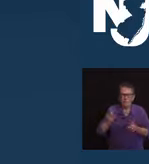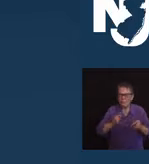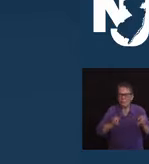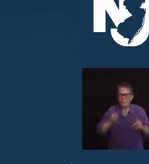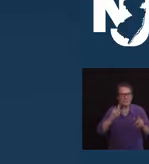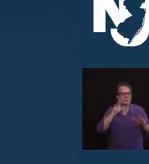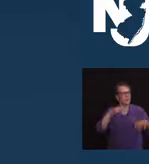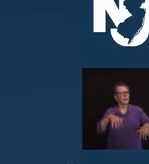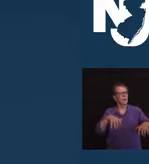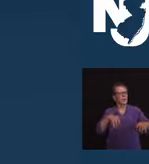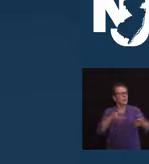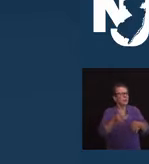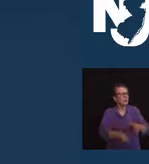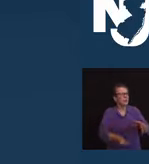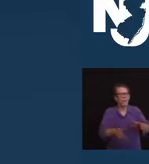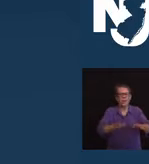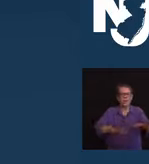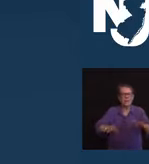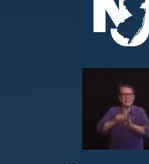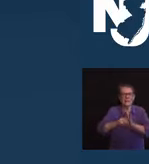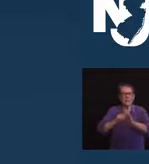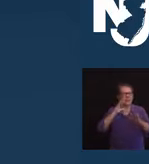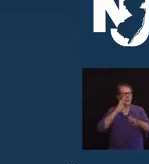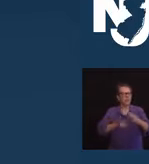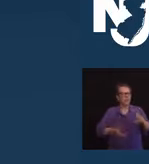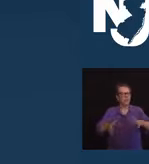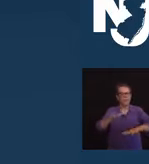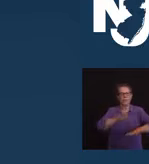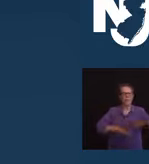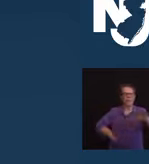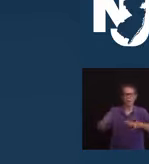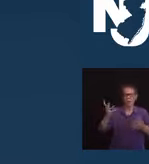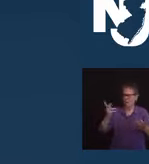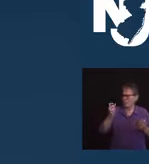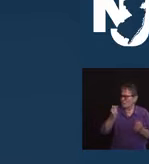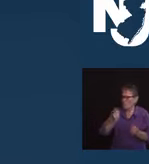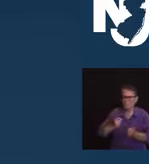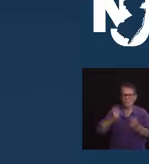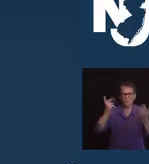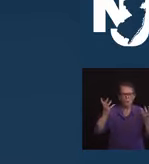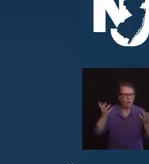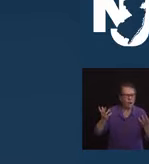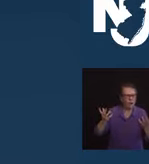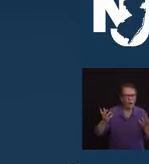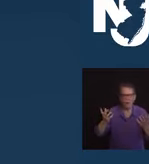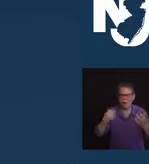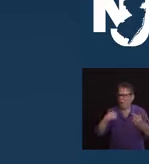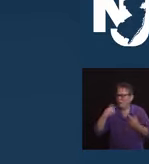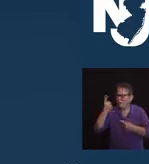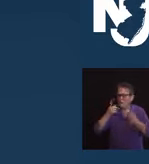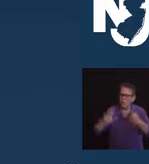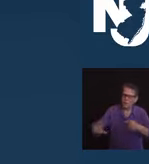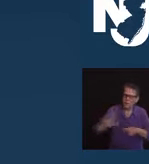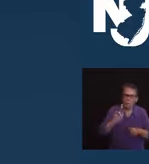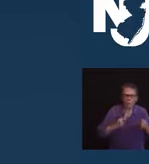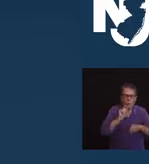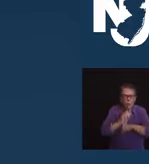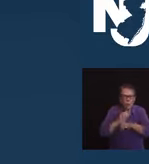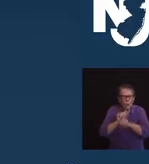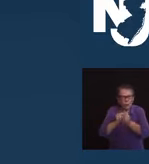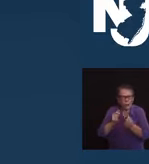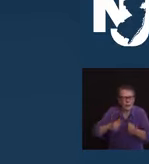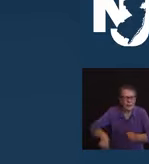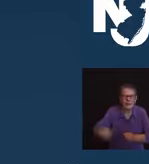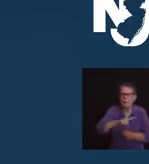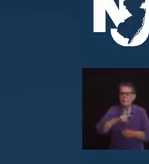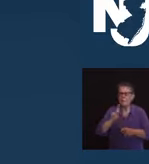with his families, colleagues, friends. I spoke to his cousin Valerie about a half an hour ago. He had introduced